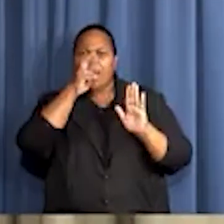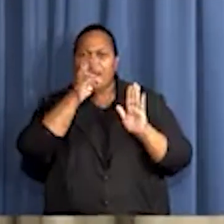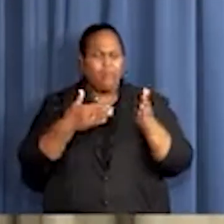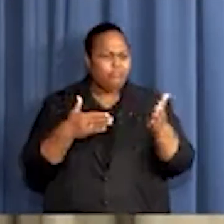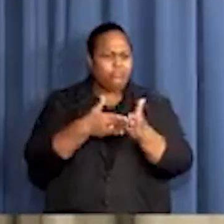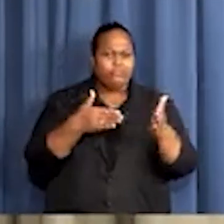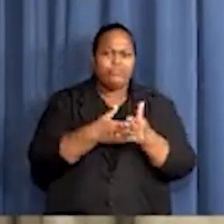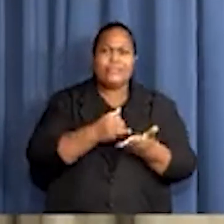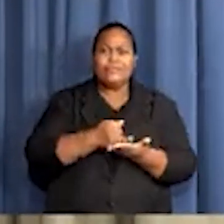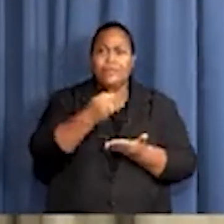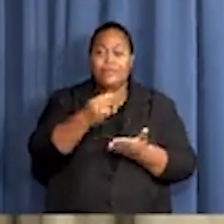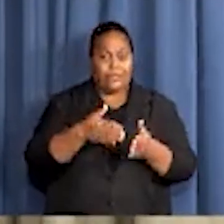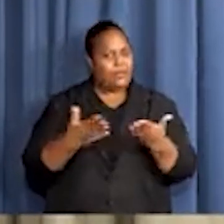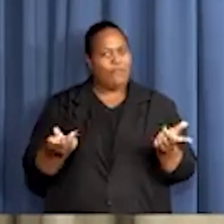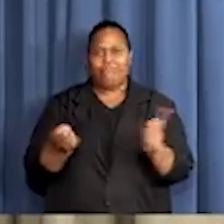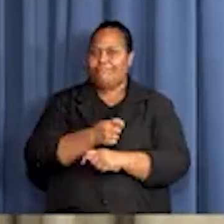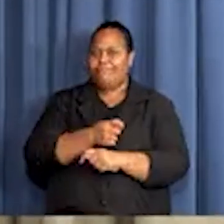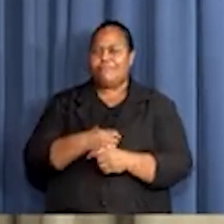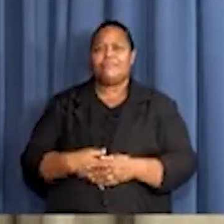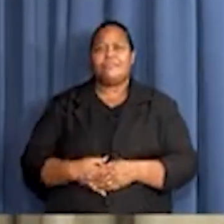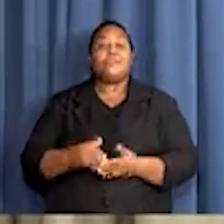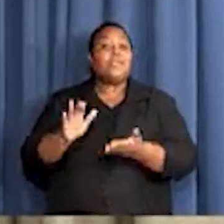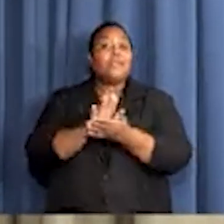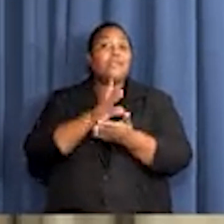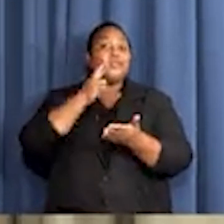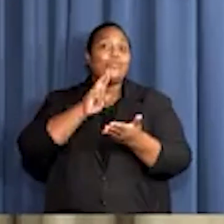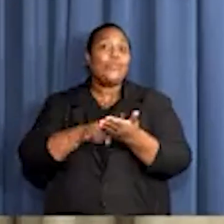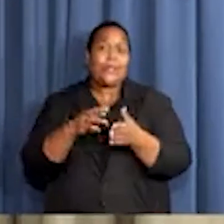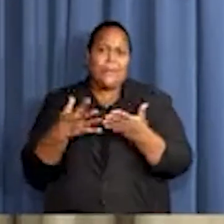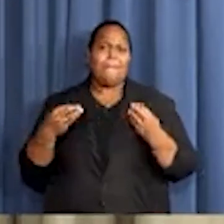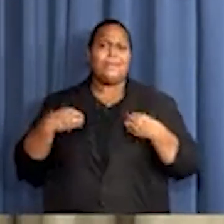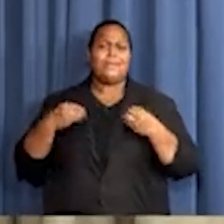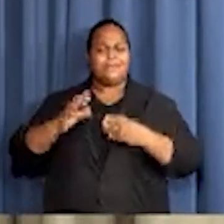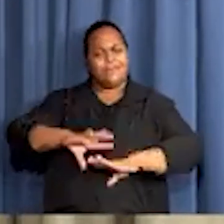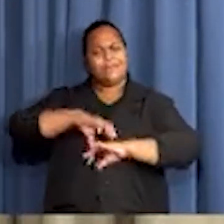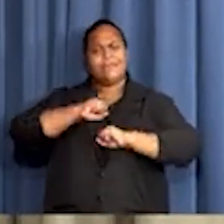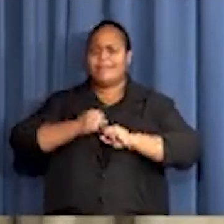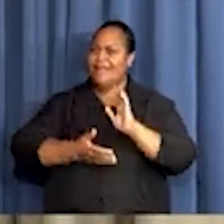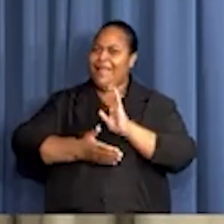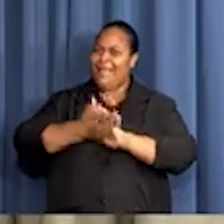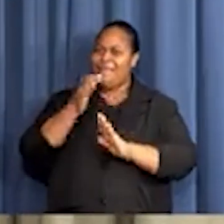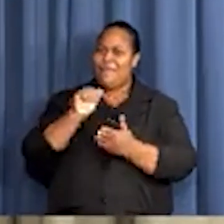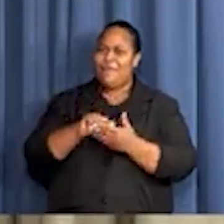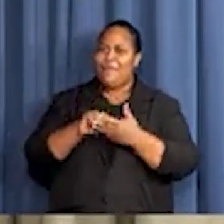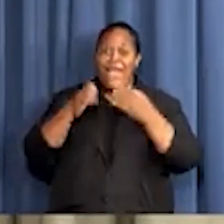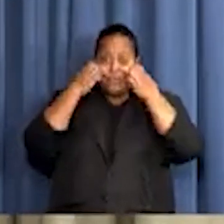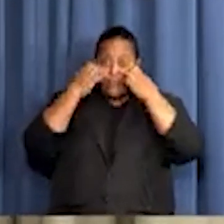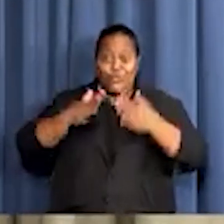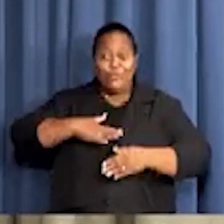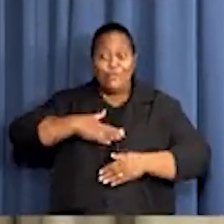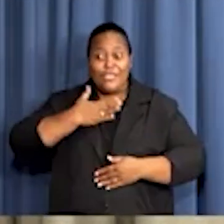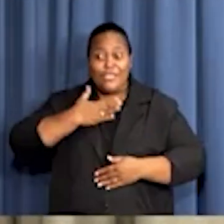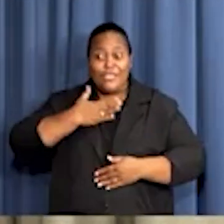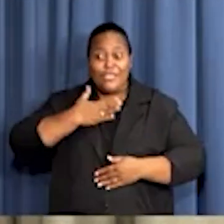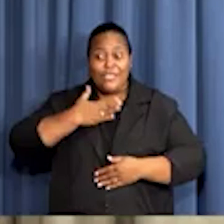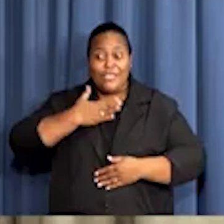investment. I'm pleased to report that business confidence is high, and expressions of interest are coming in locally